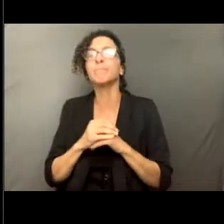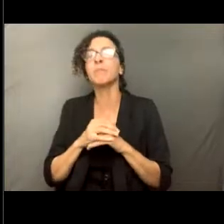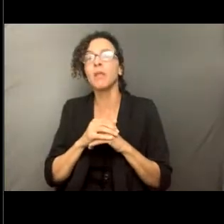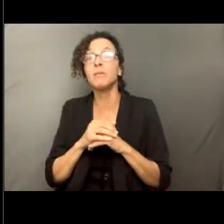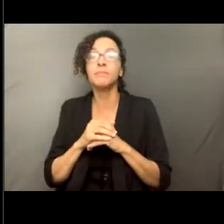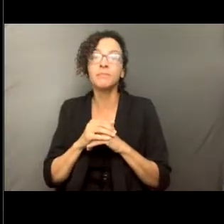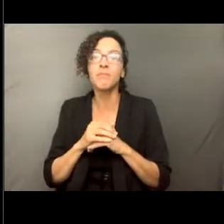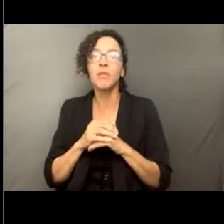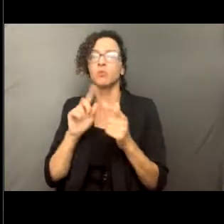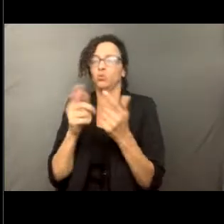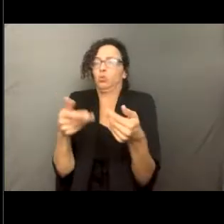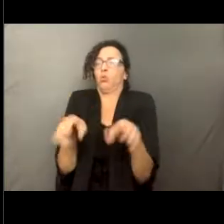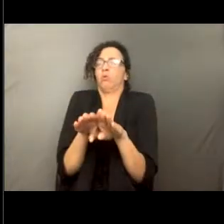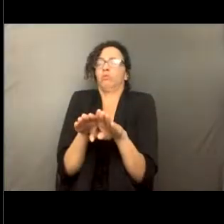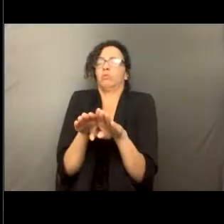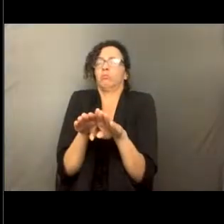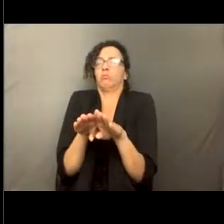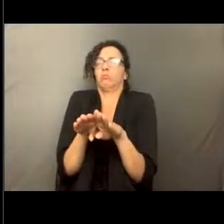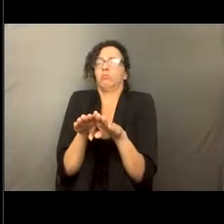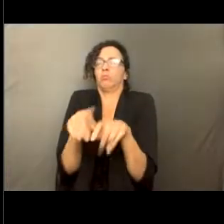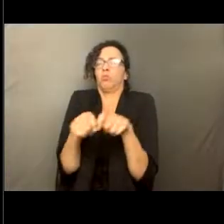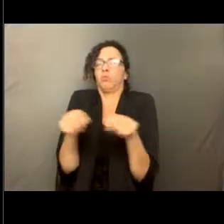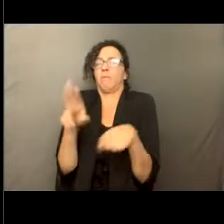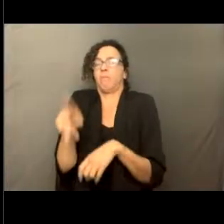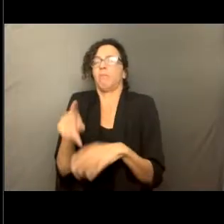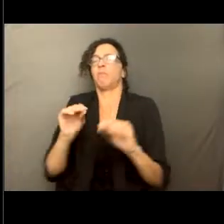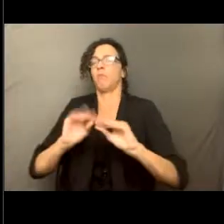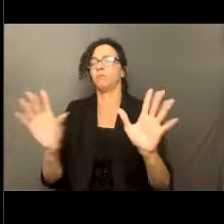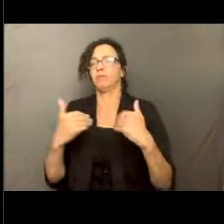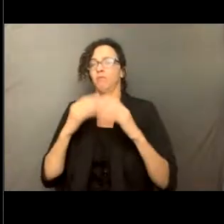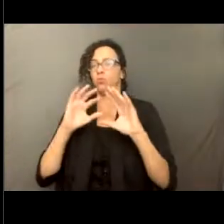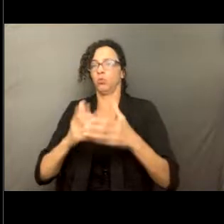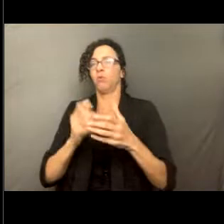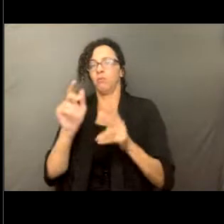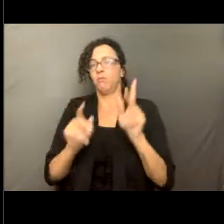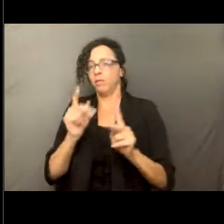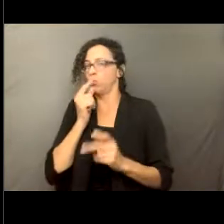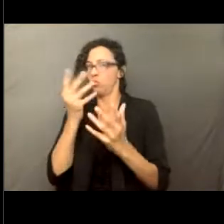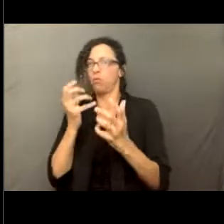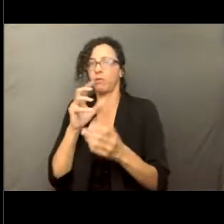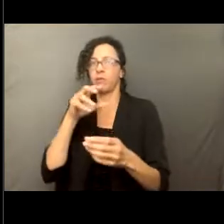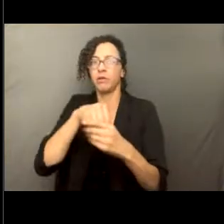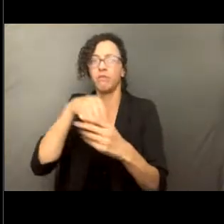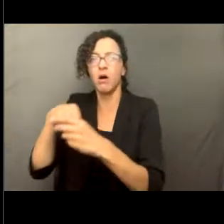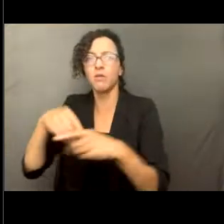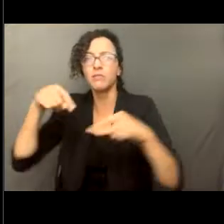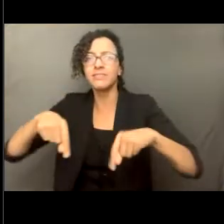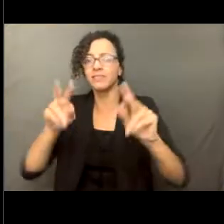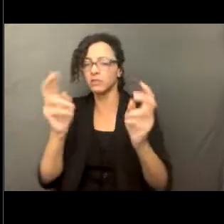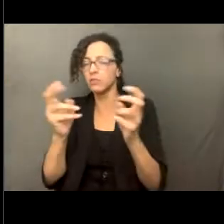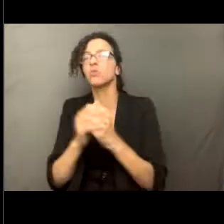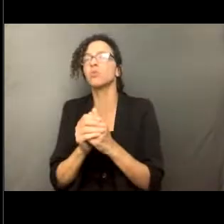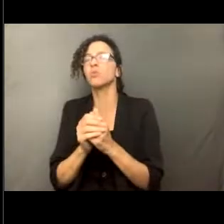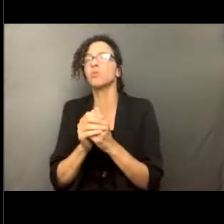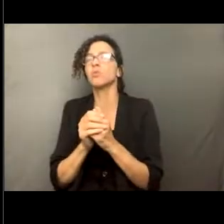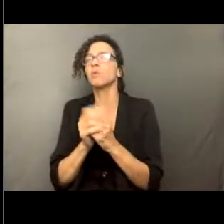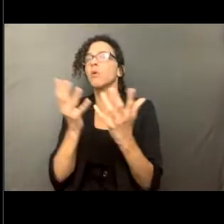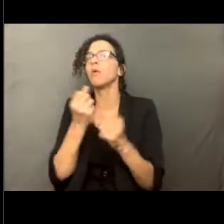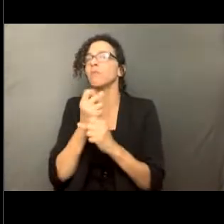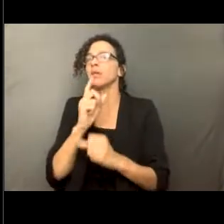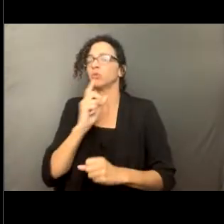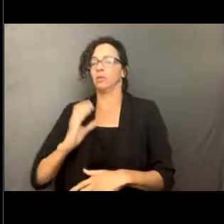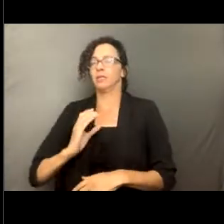Just closing this out, obviously you have a group of people who want to be involved in this issue and want to make sure that the